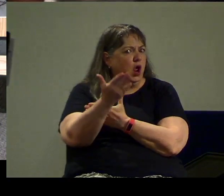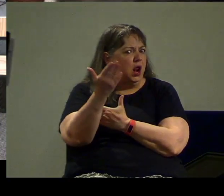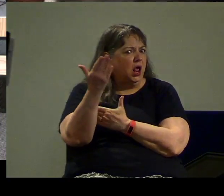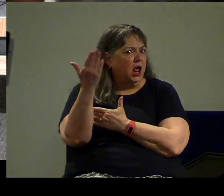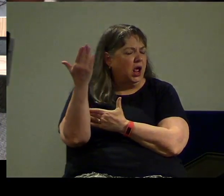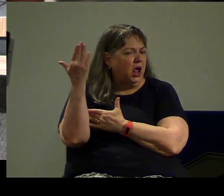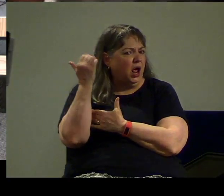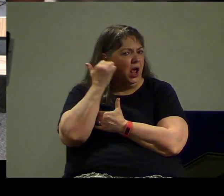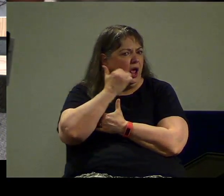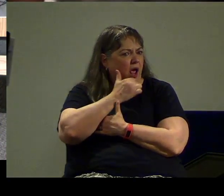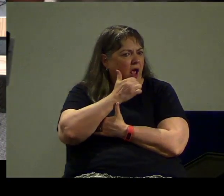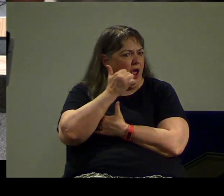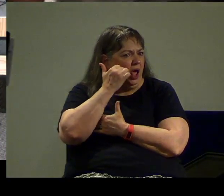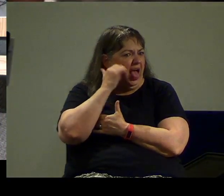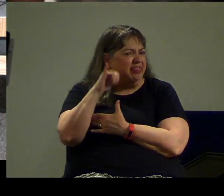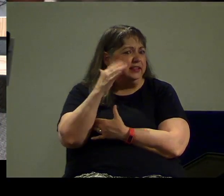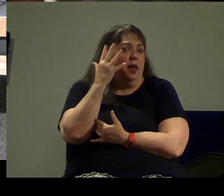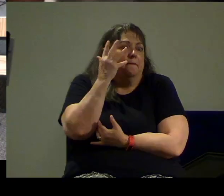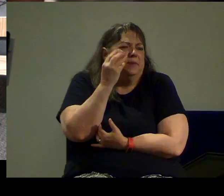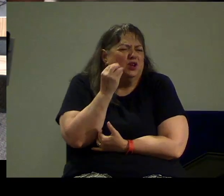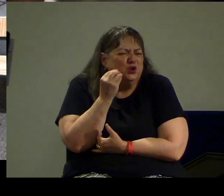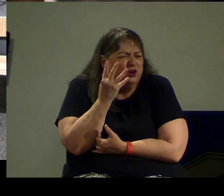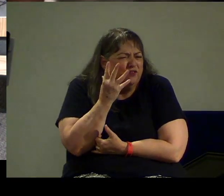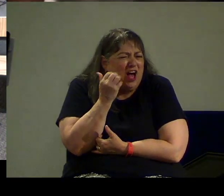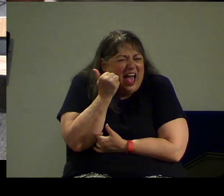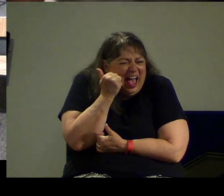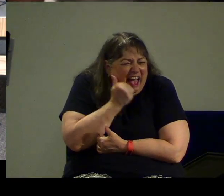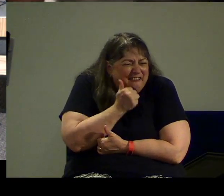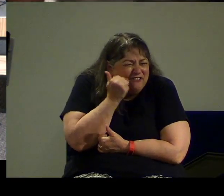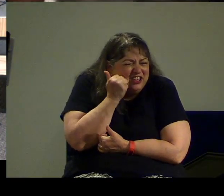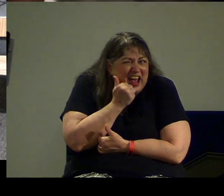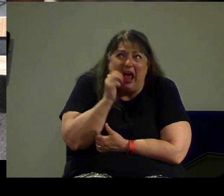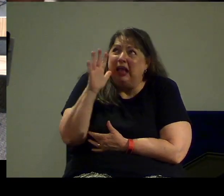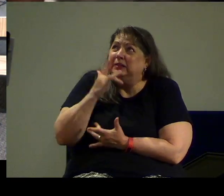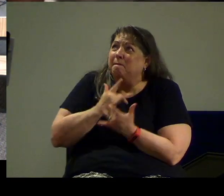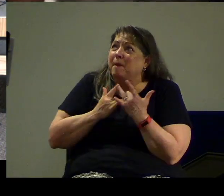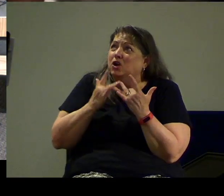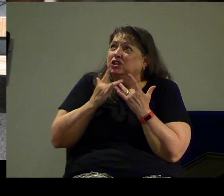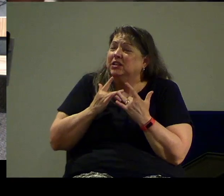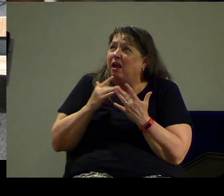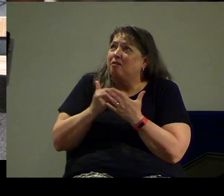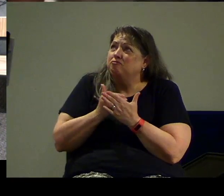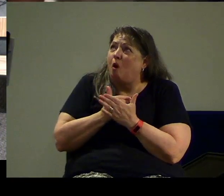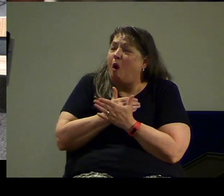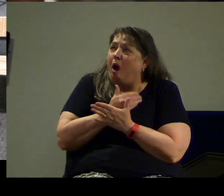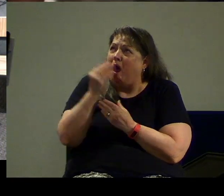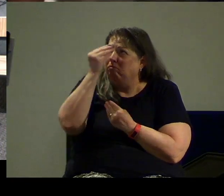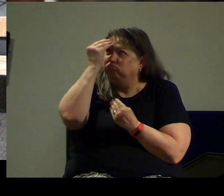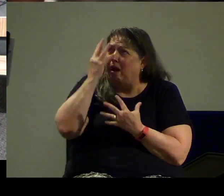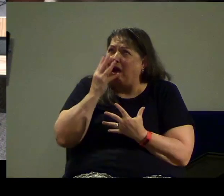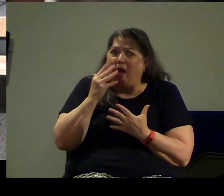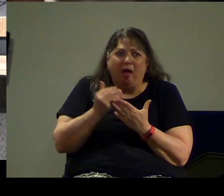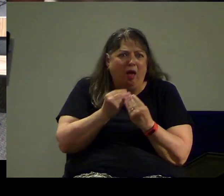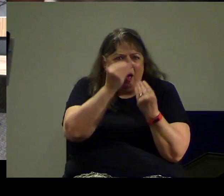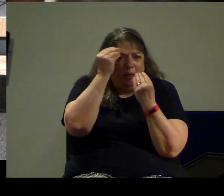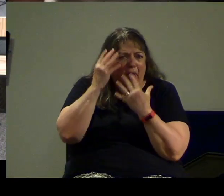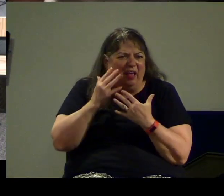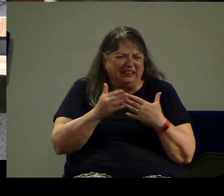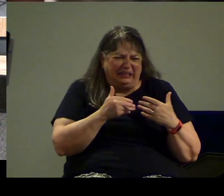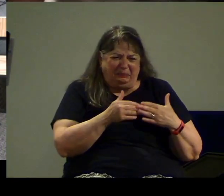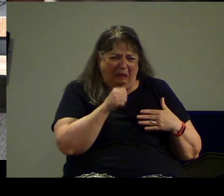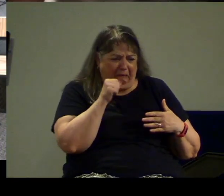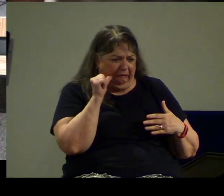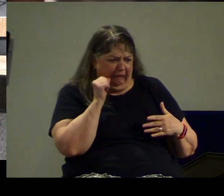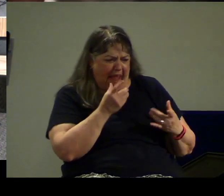That's beautiful to me, that every day his mercies and compassions are new upon me. No matter what I've done, no